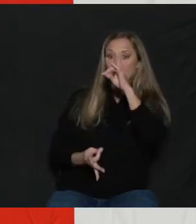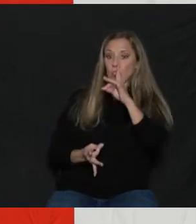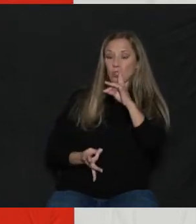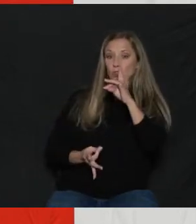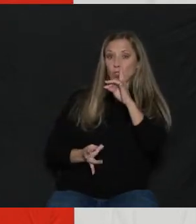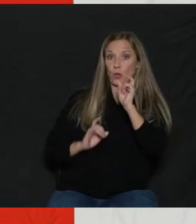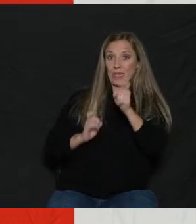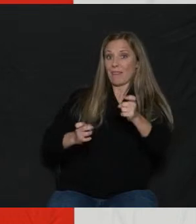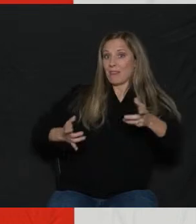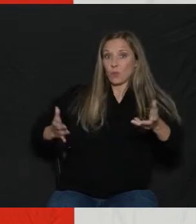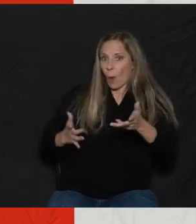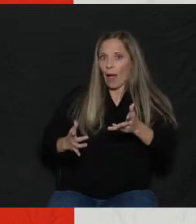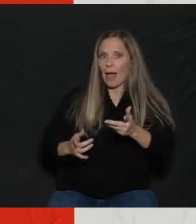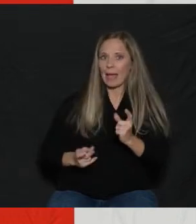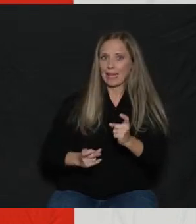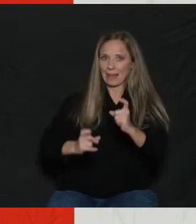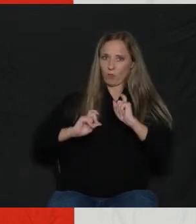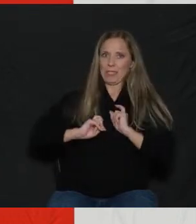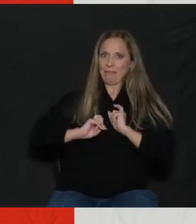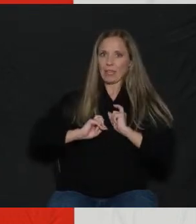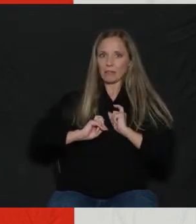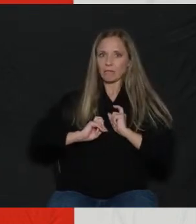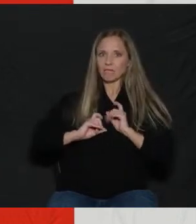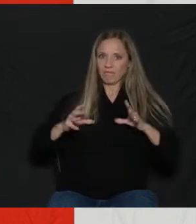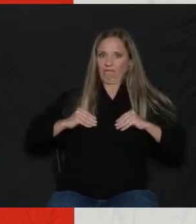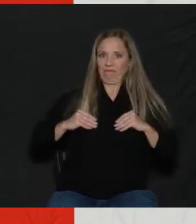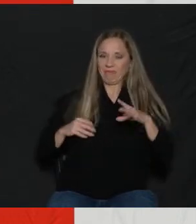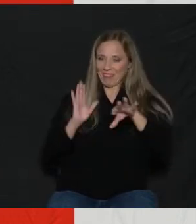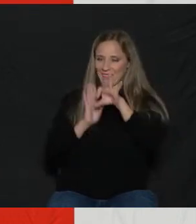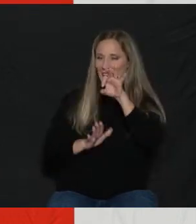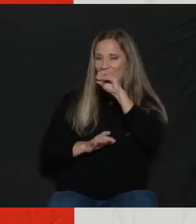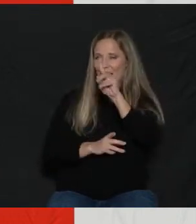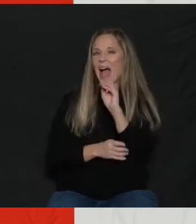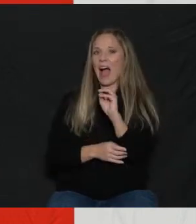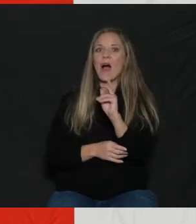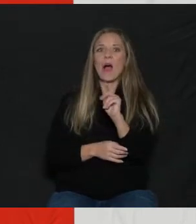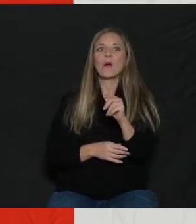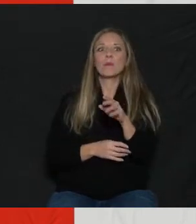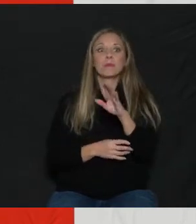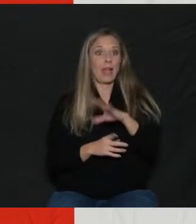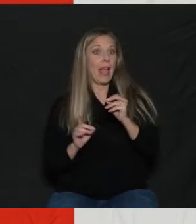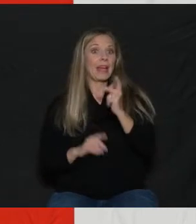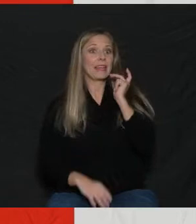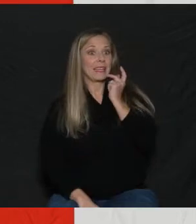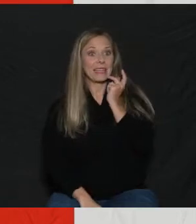gift receiving. I just found that out when I was a kid. And Candy's spiritual